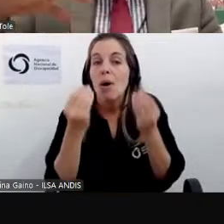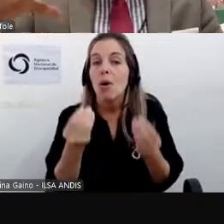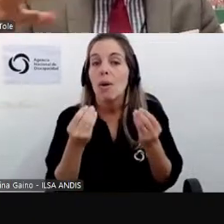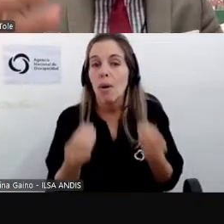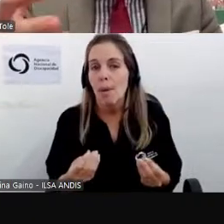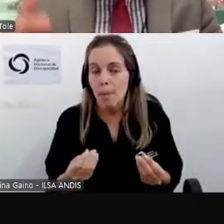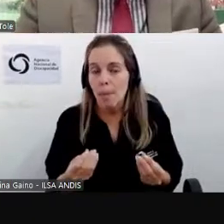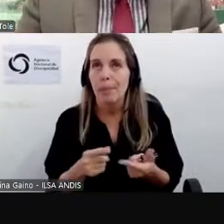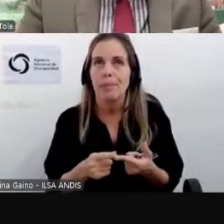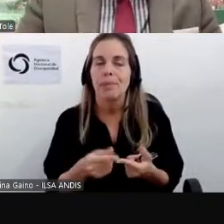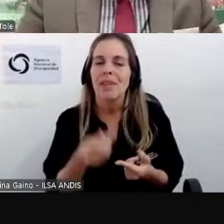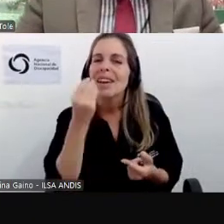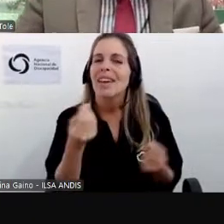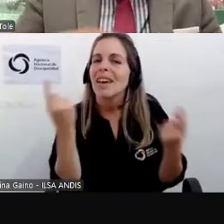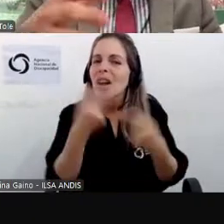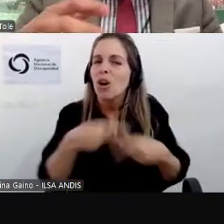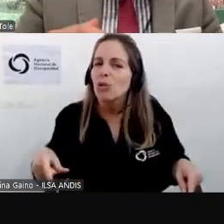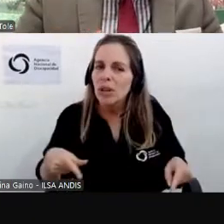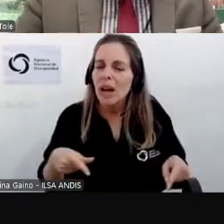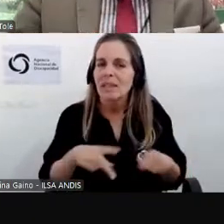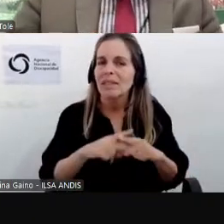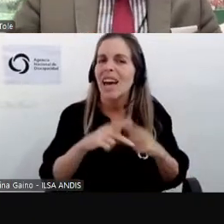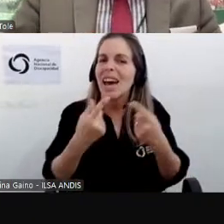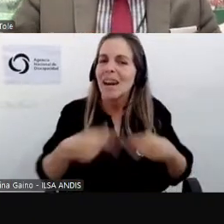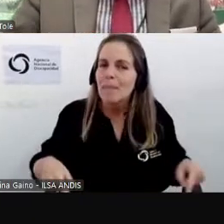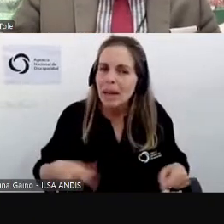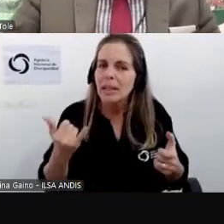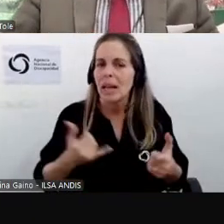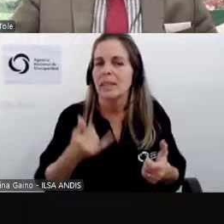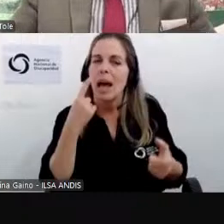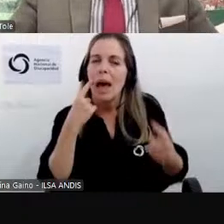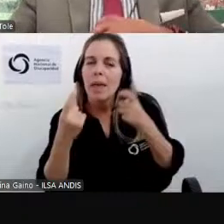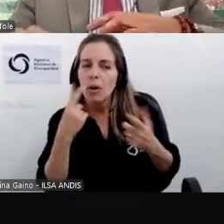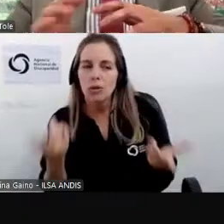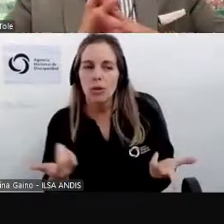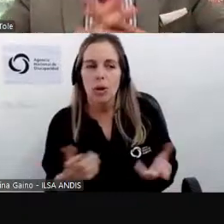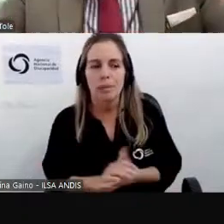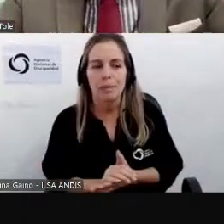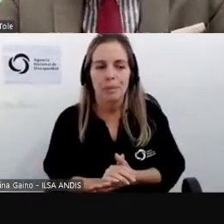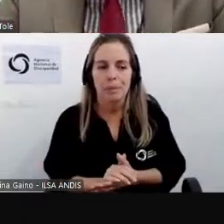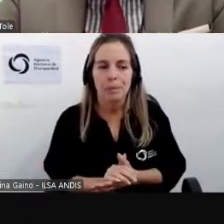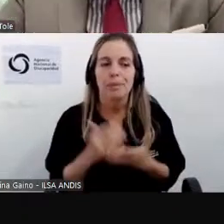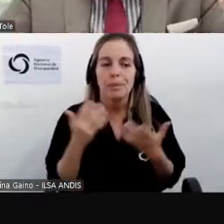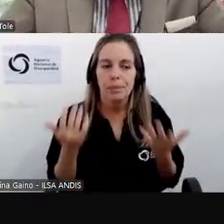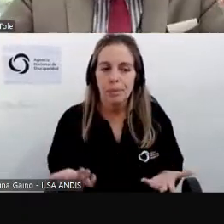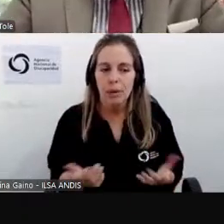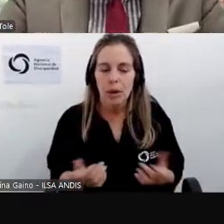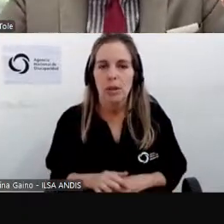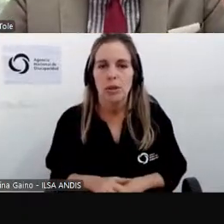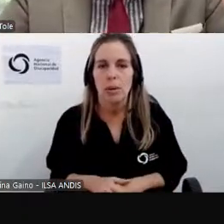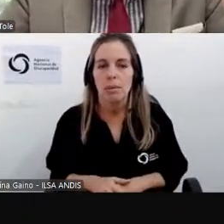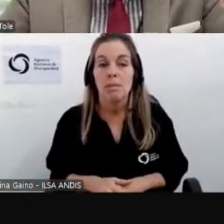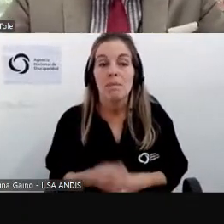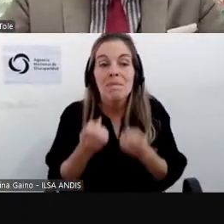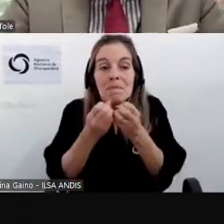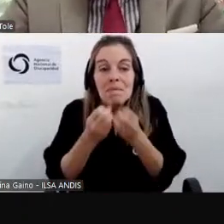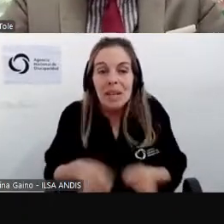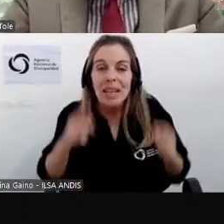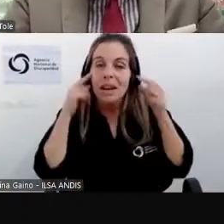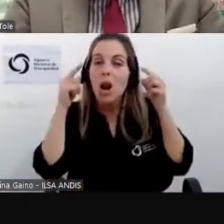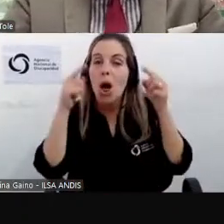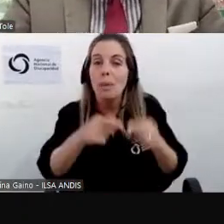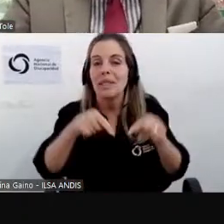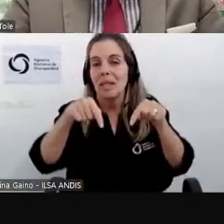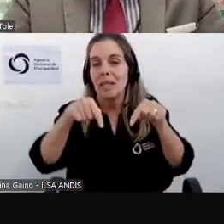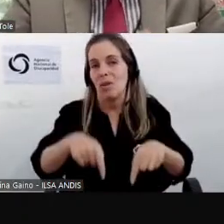diligence. How to do it? What control instruments are there are available? And I